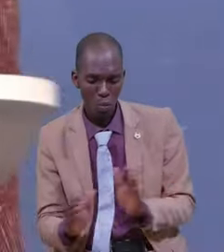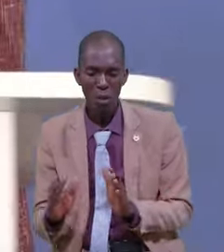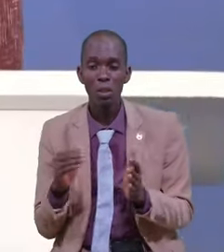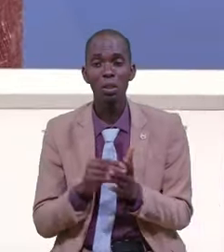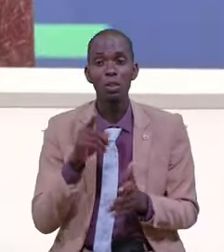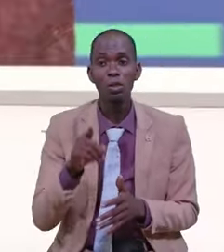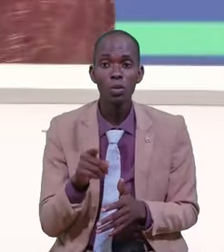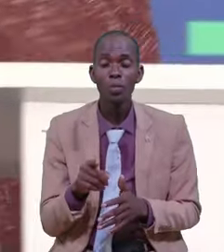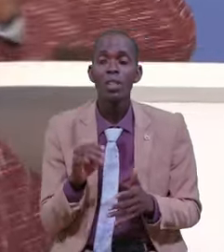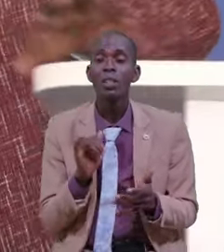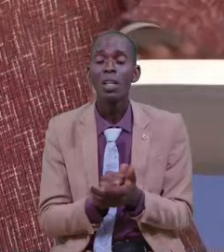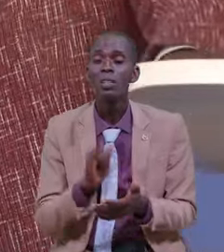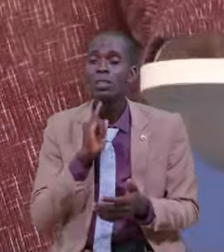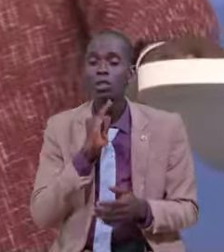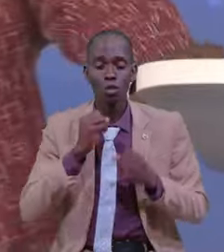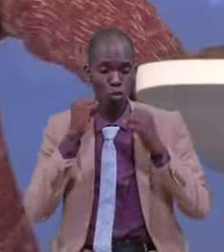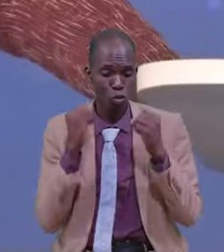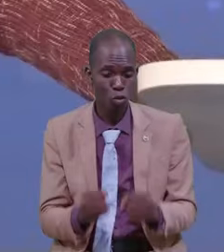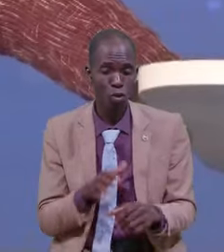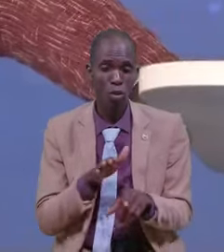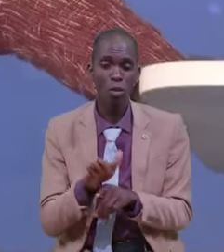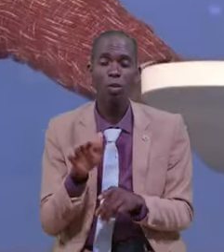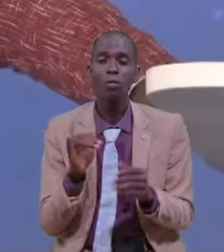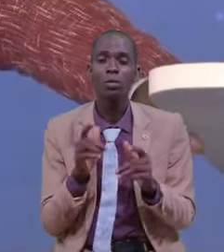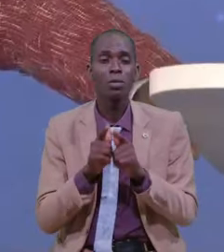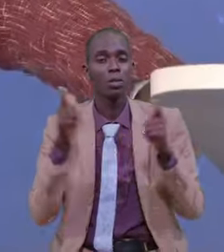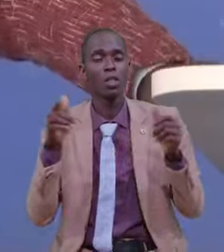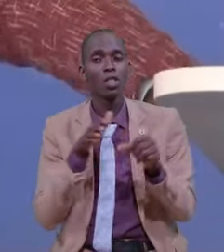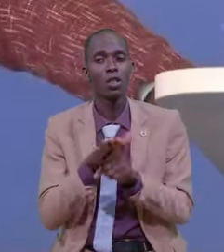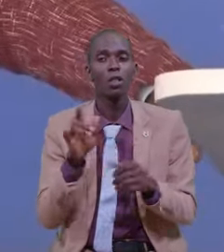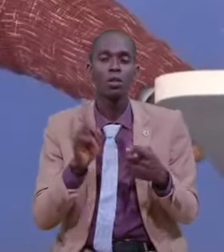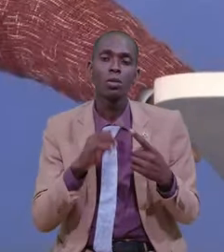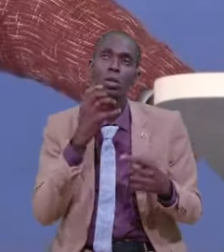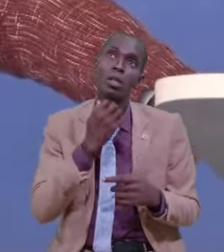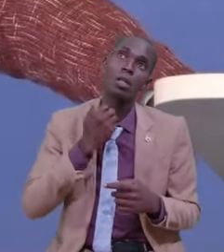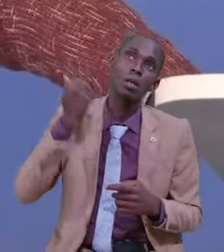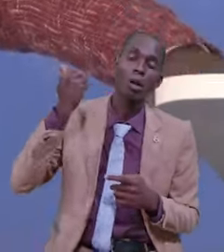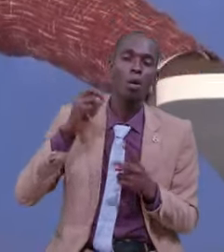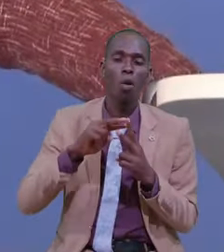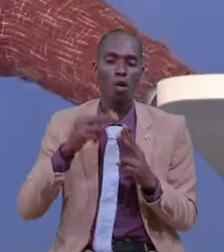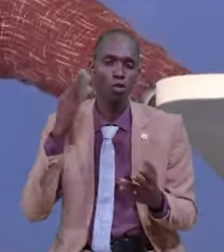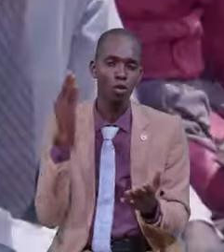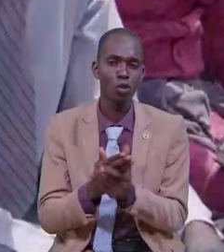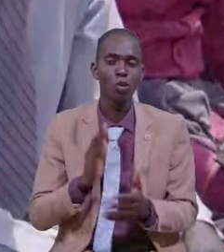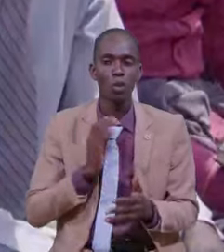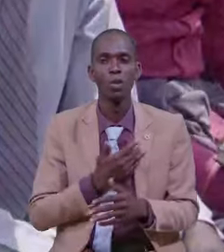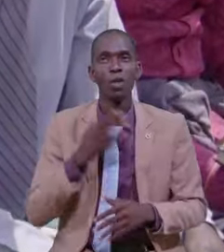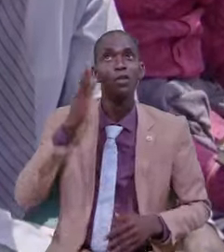enough, is great enough to hang and to stop our future